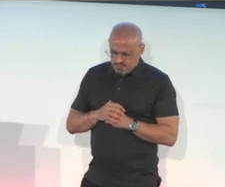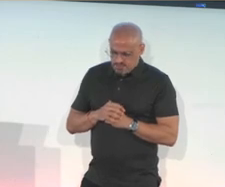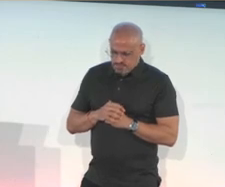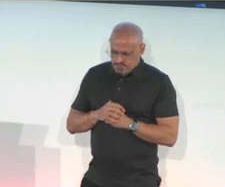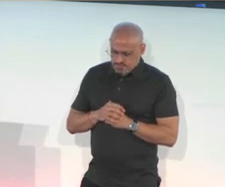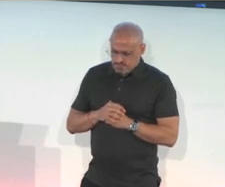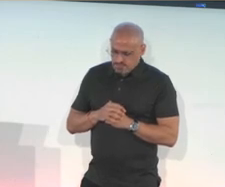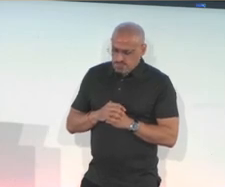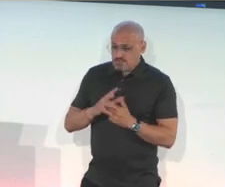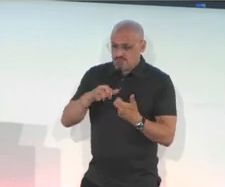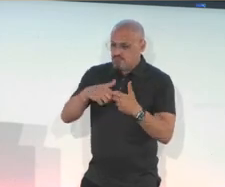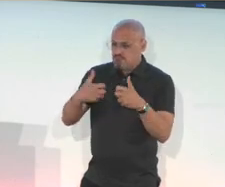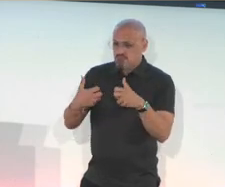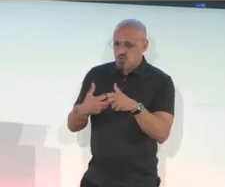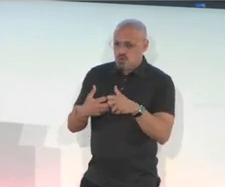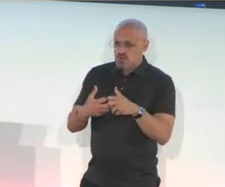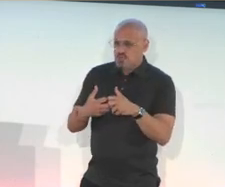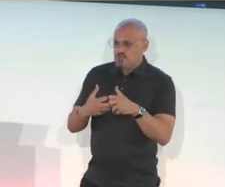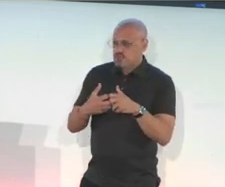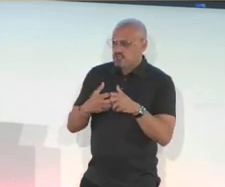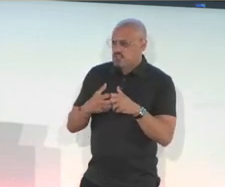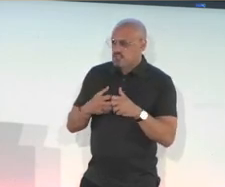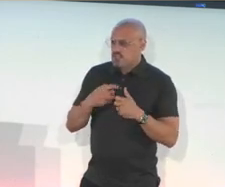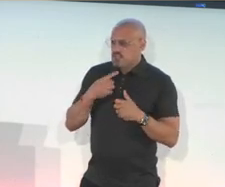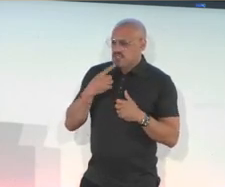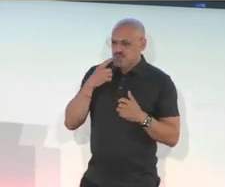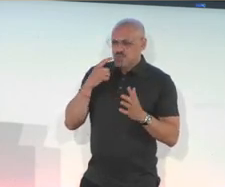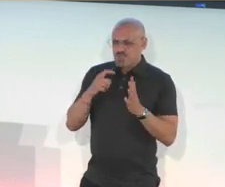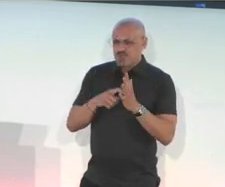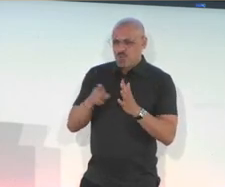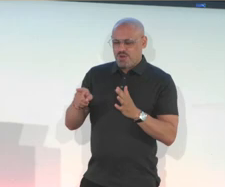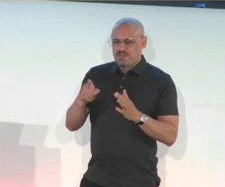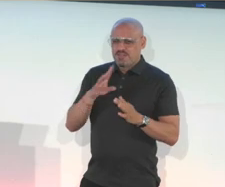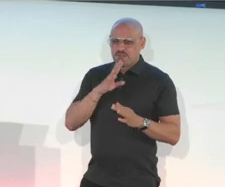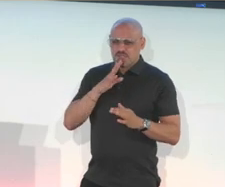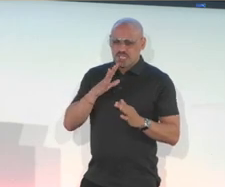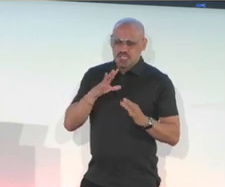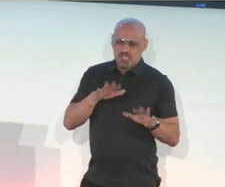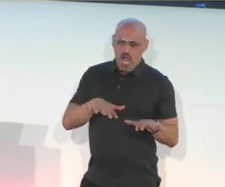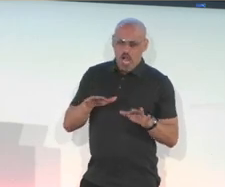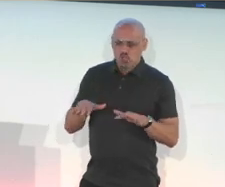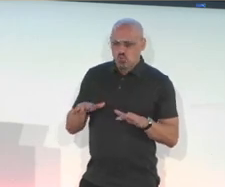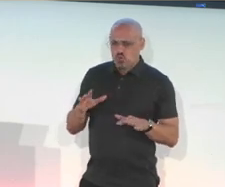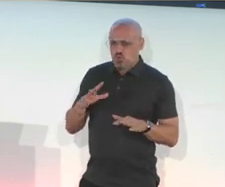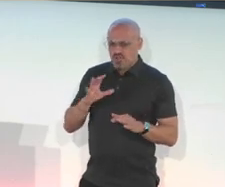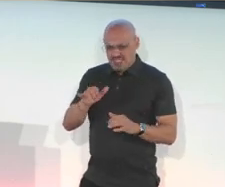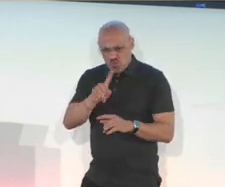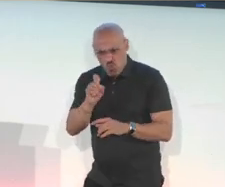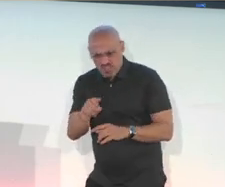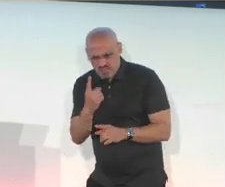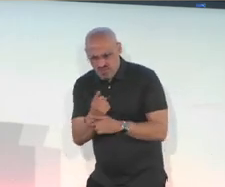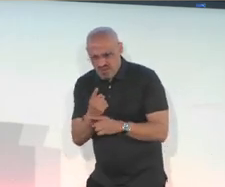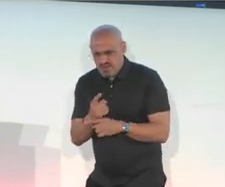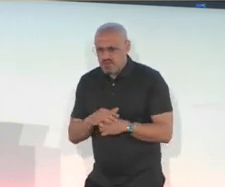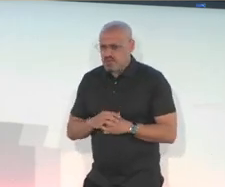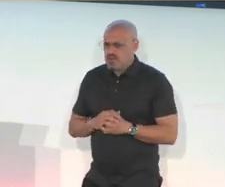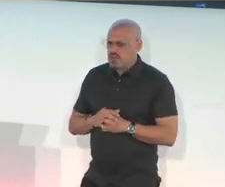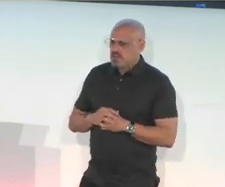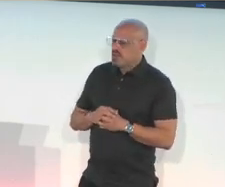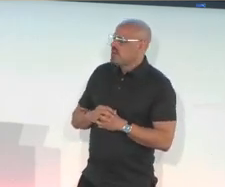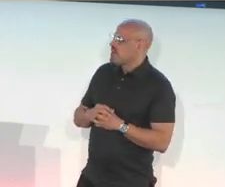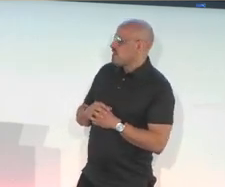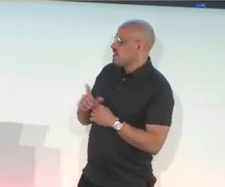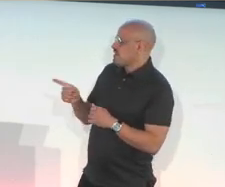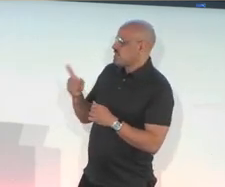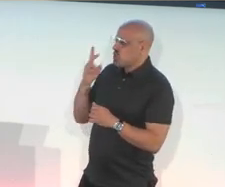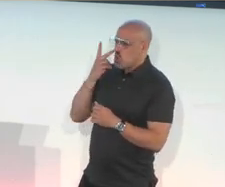But the problem with this is you can't really tell if they're speaking casually or. Is that your question? Looking at their data